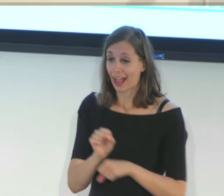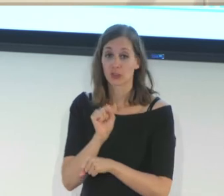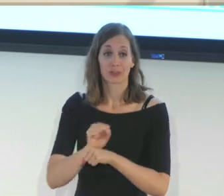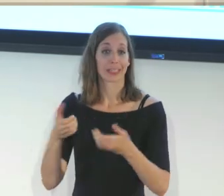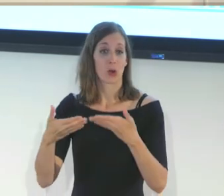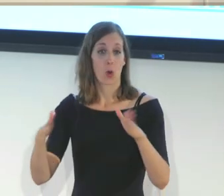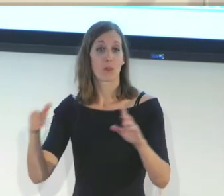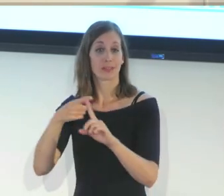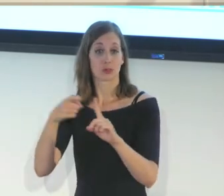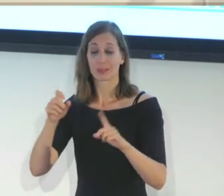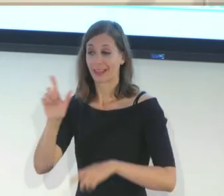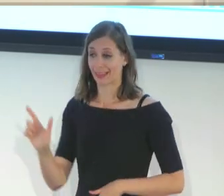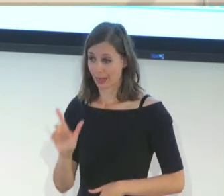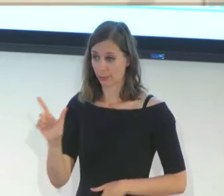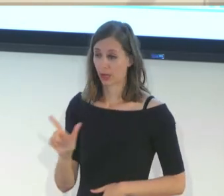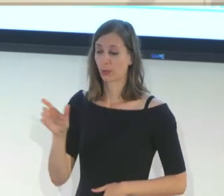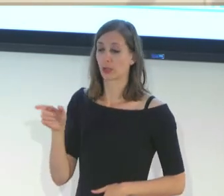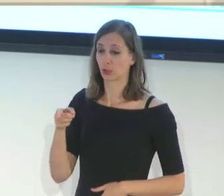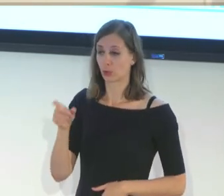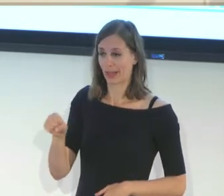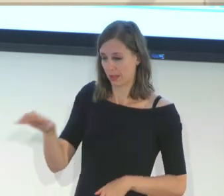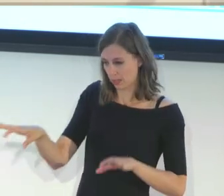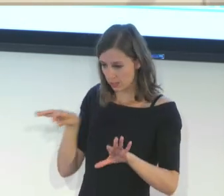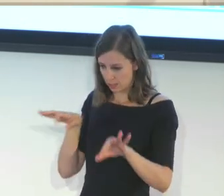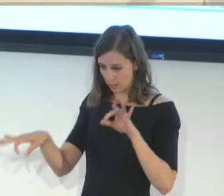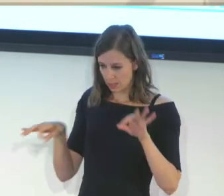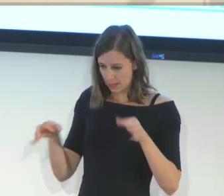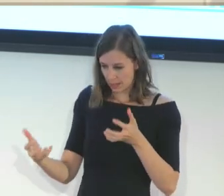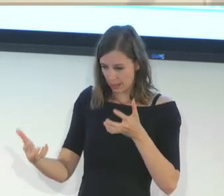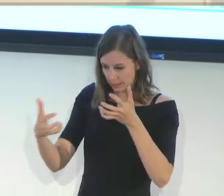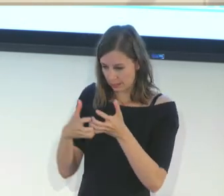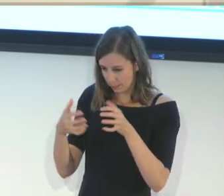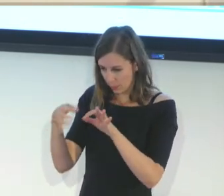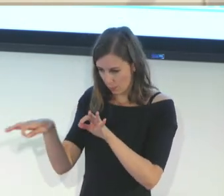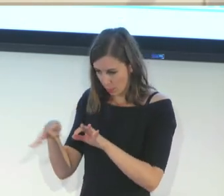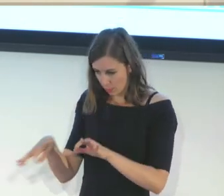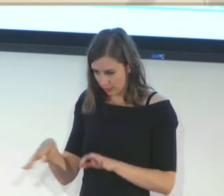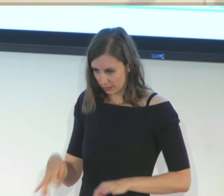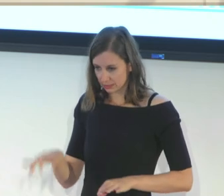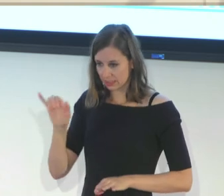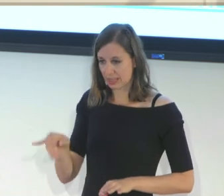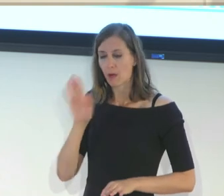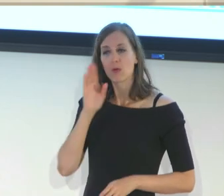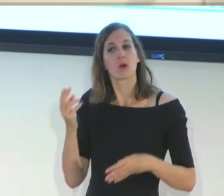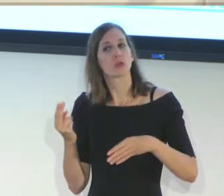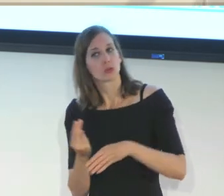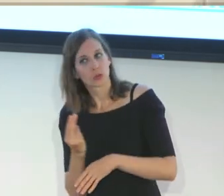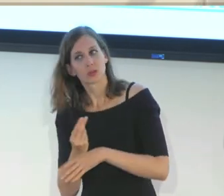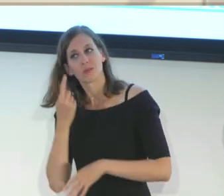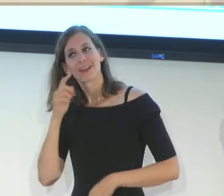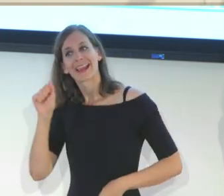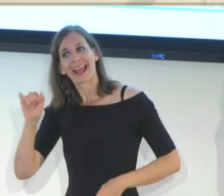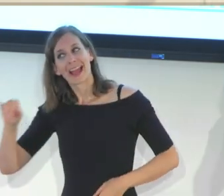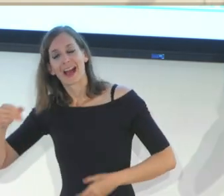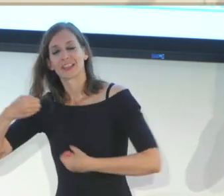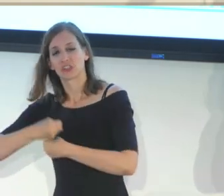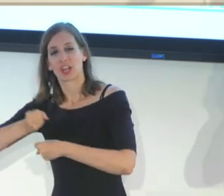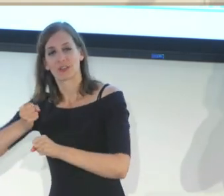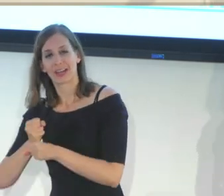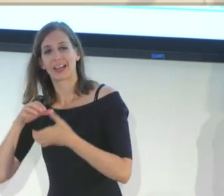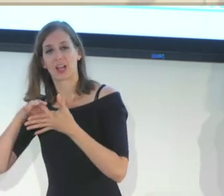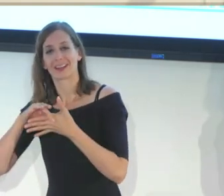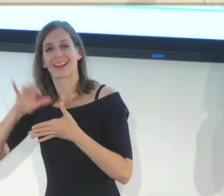can define custom components that are UI for use in the AI generating content that is